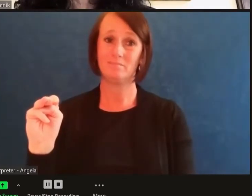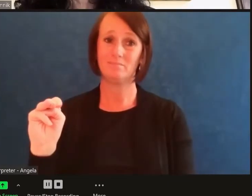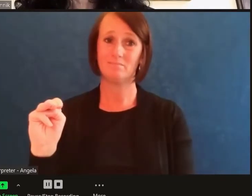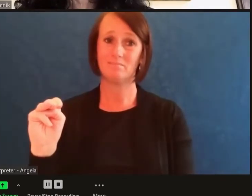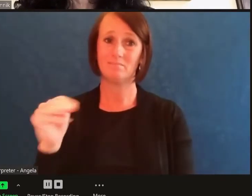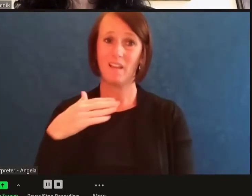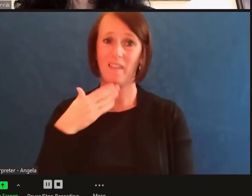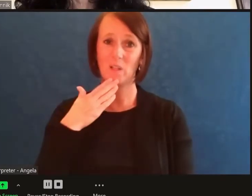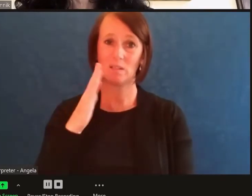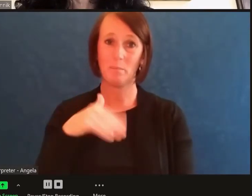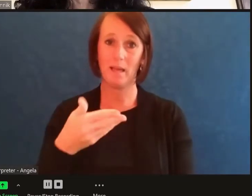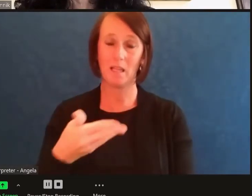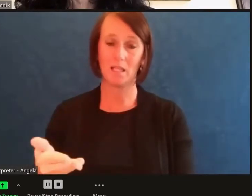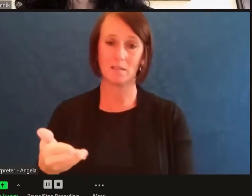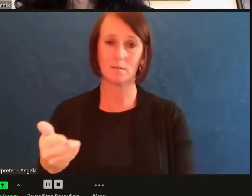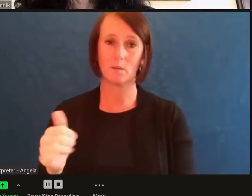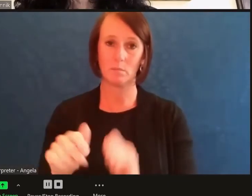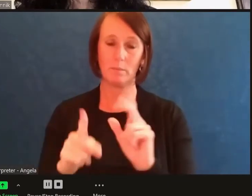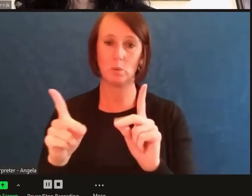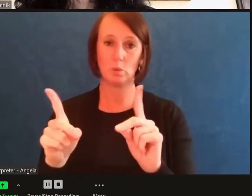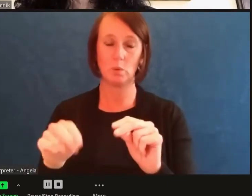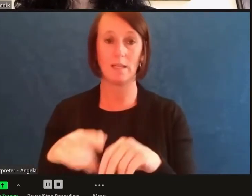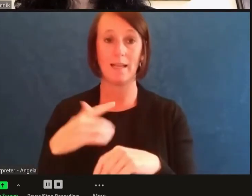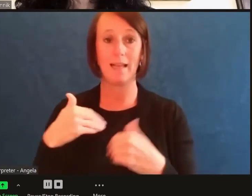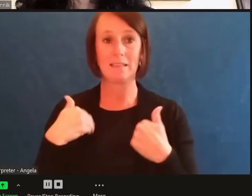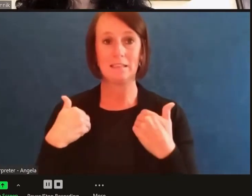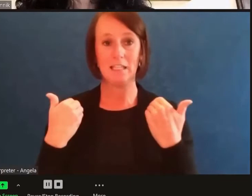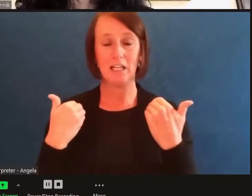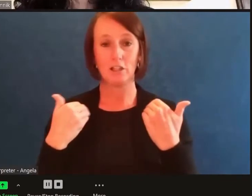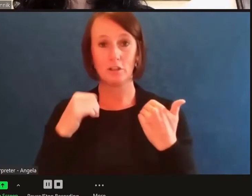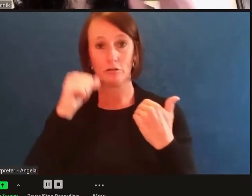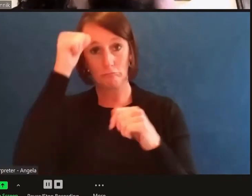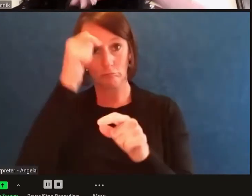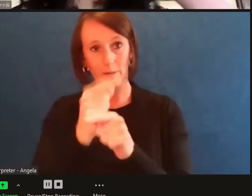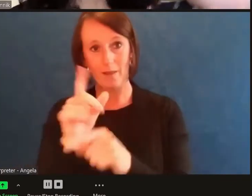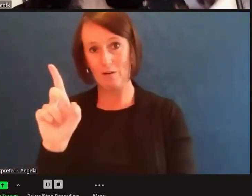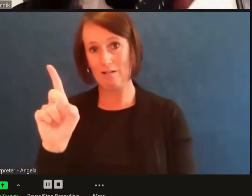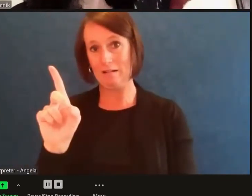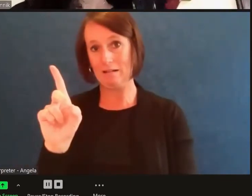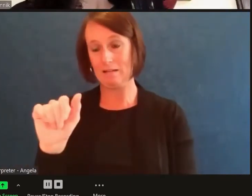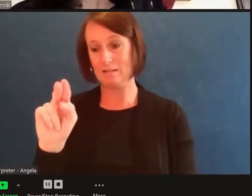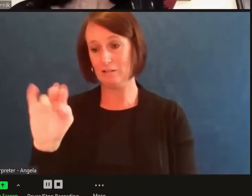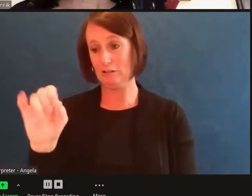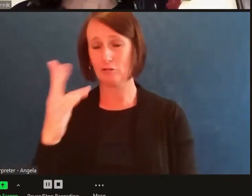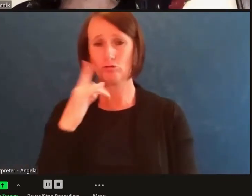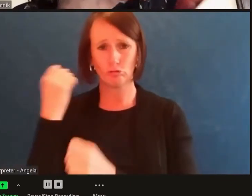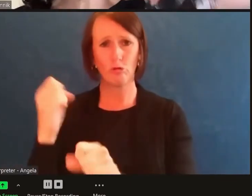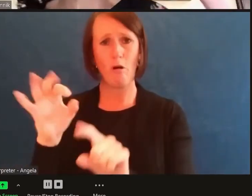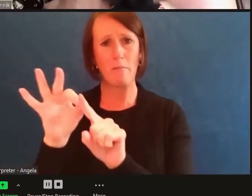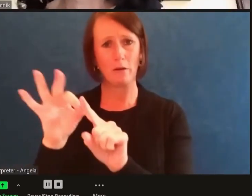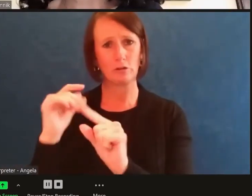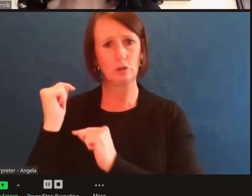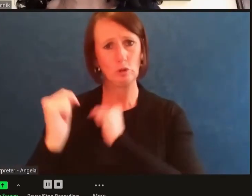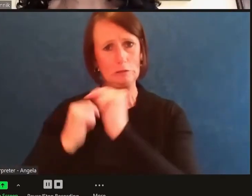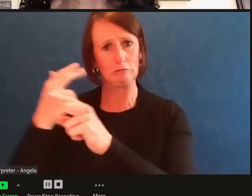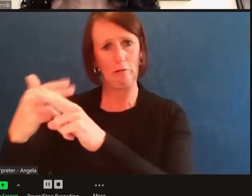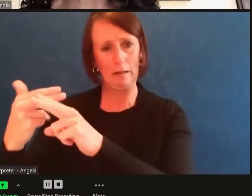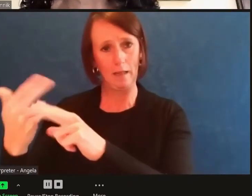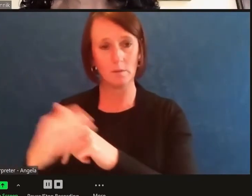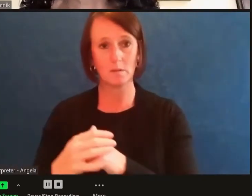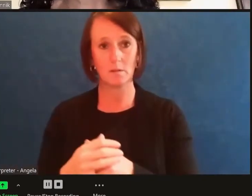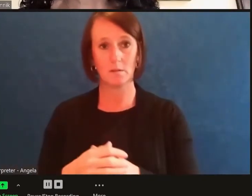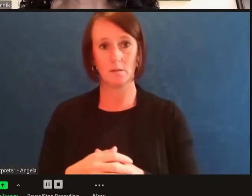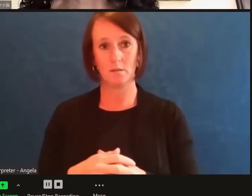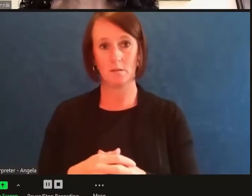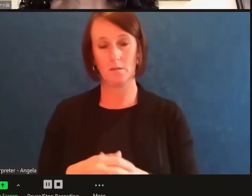out there when people act like that. And his younger brother is Danish. These are all very Pakistani names. Danish, of course. Well, Michelle, what do you think